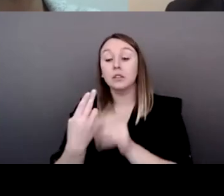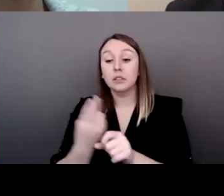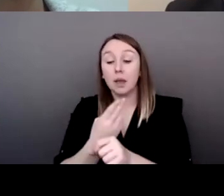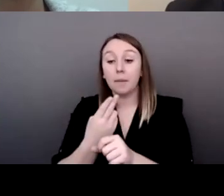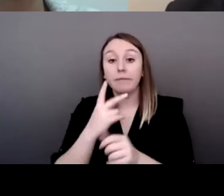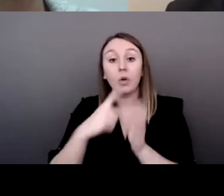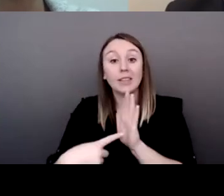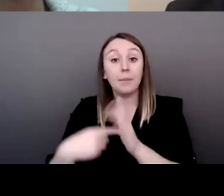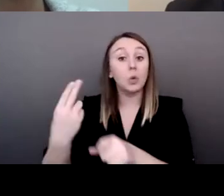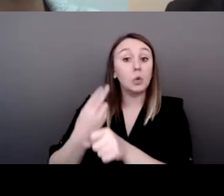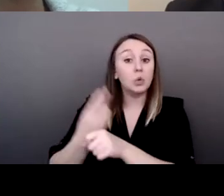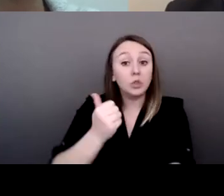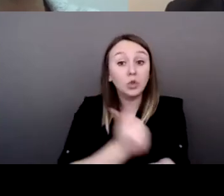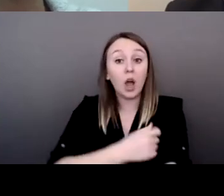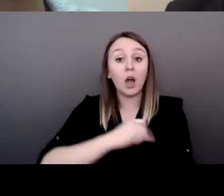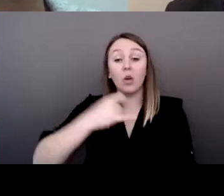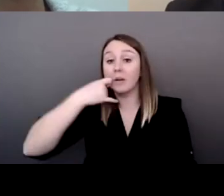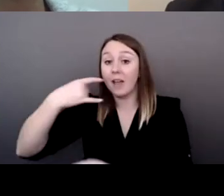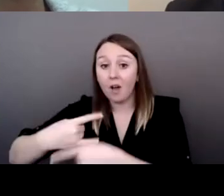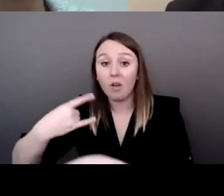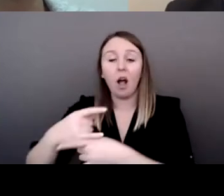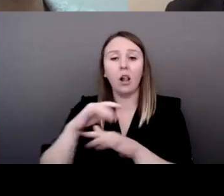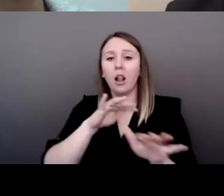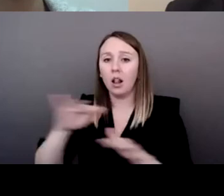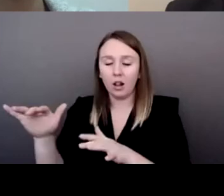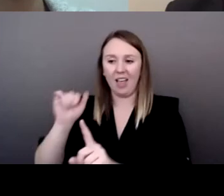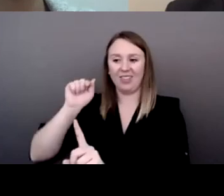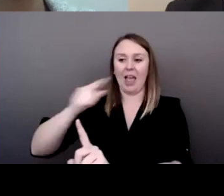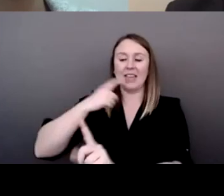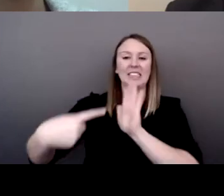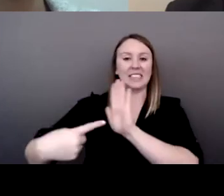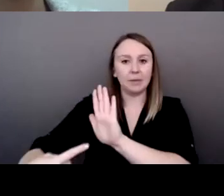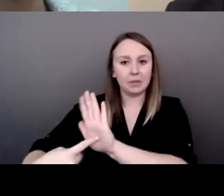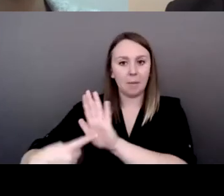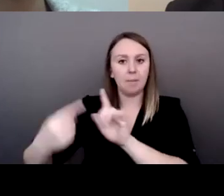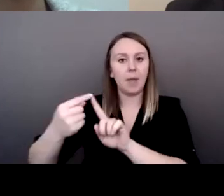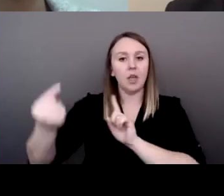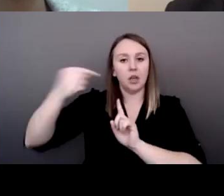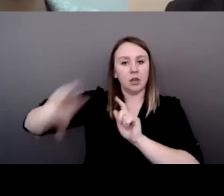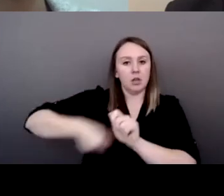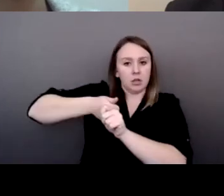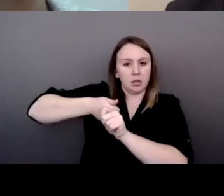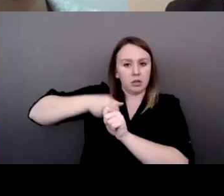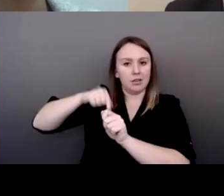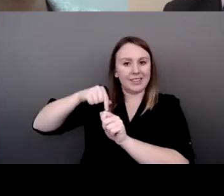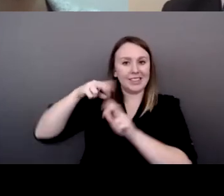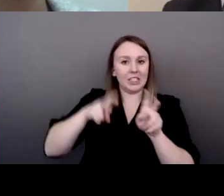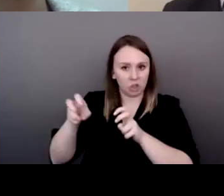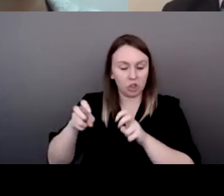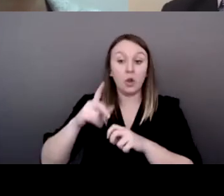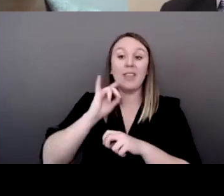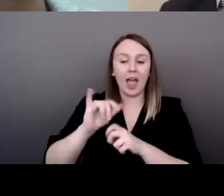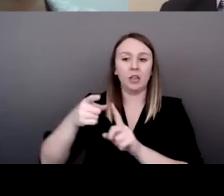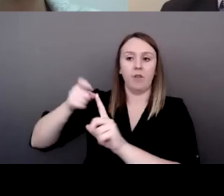of these are symptoms of much larger socio-political and settler colonialist issues that our communities have been enduring,